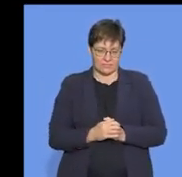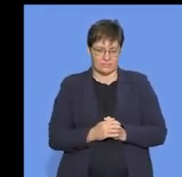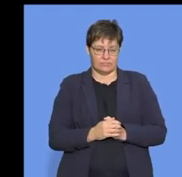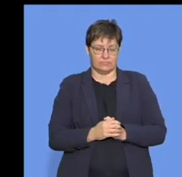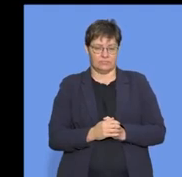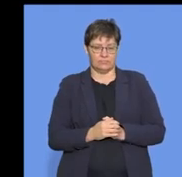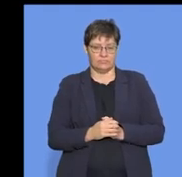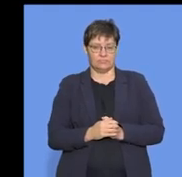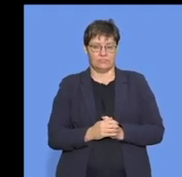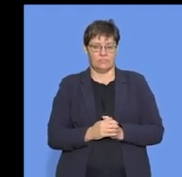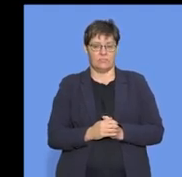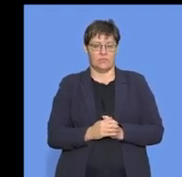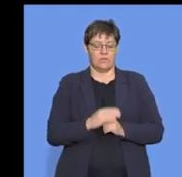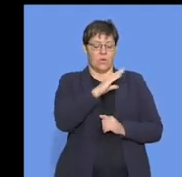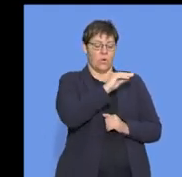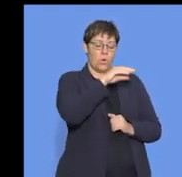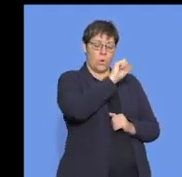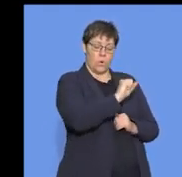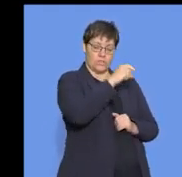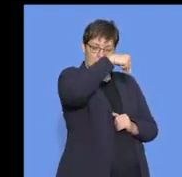PR and Q.